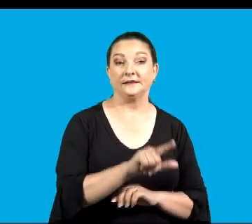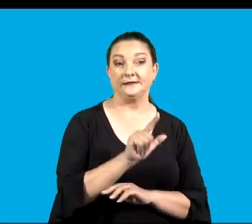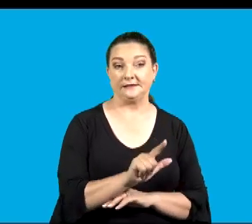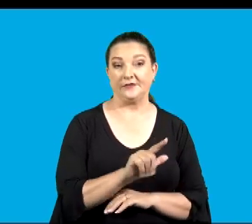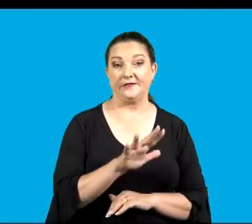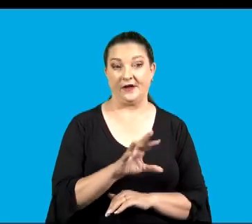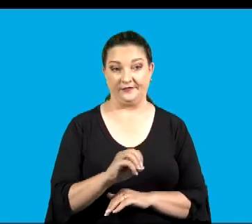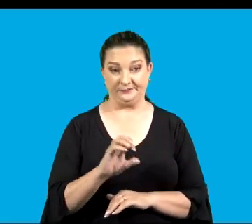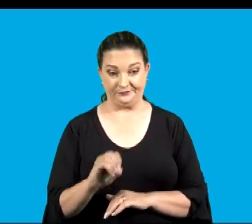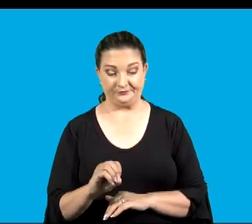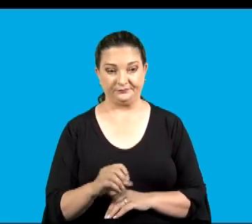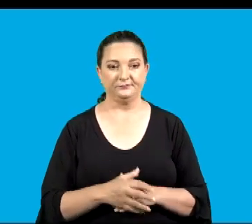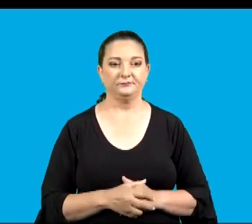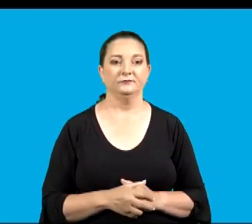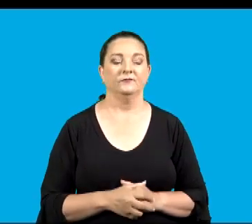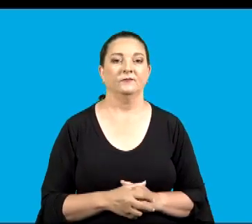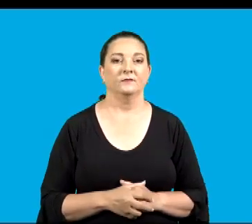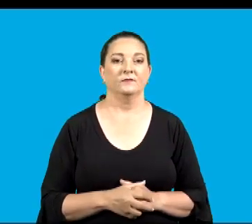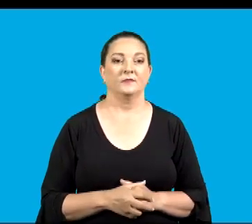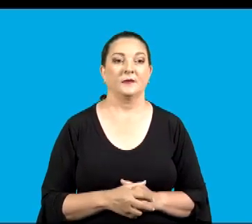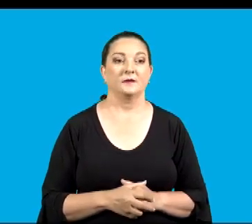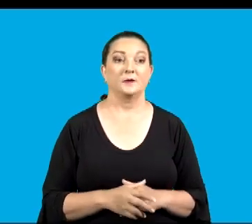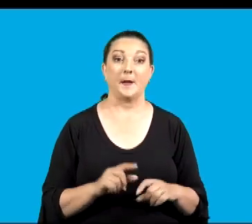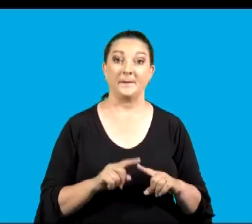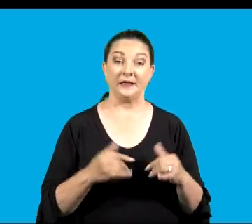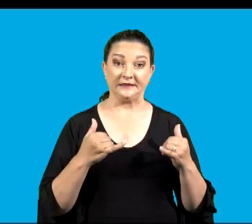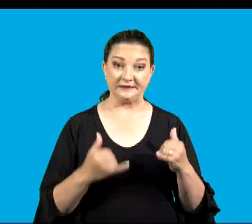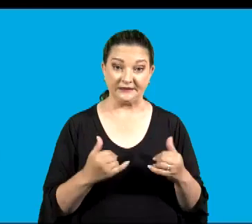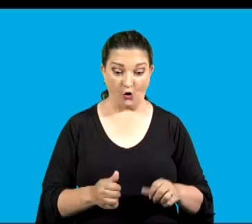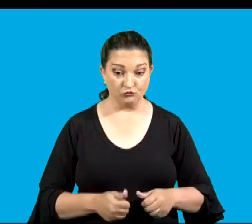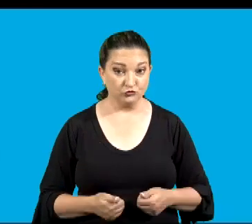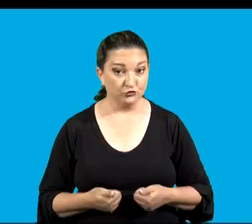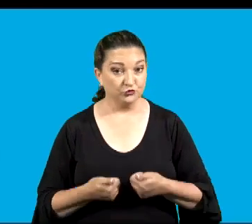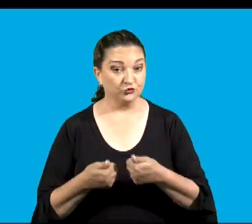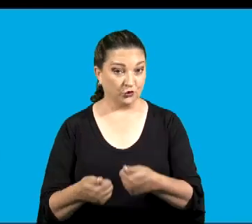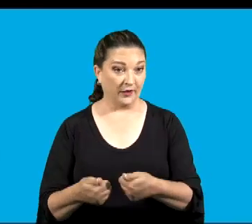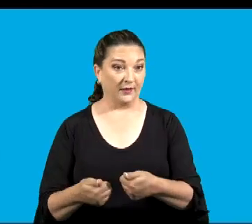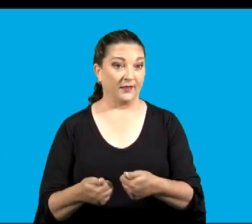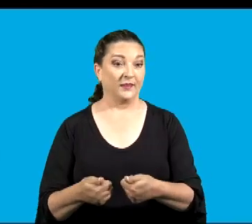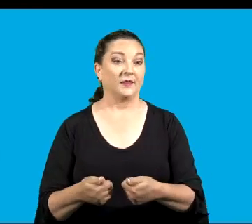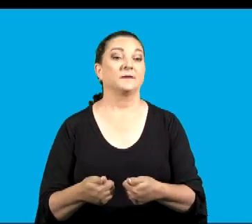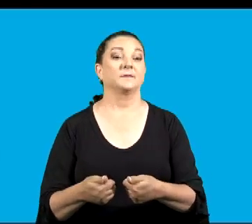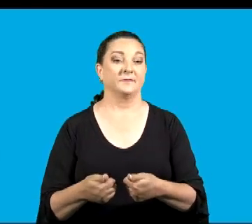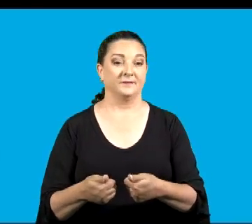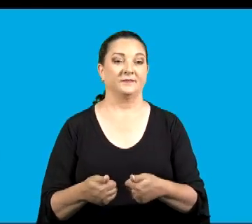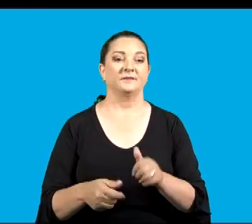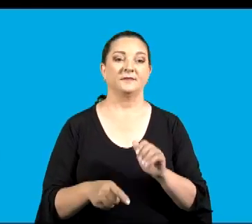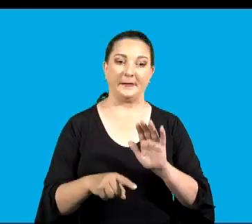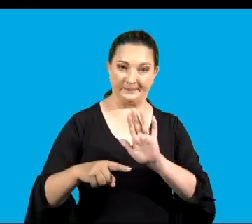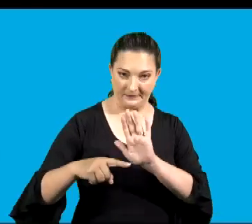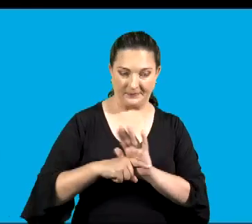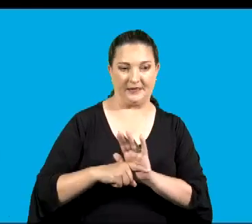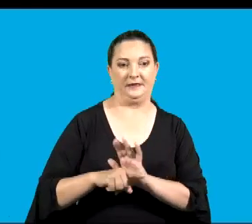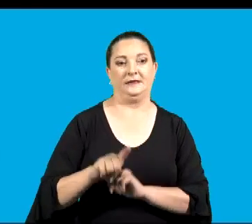minus 7.5. And then we record now the return of goods, minus